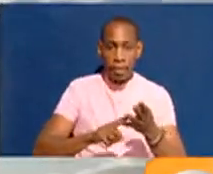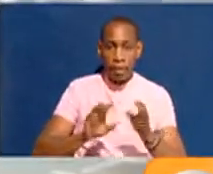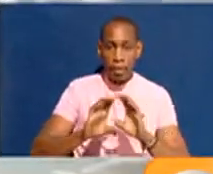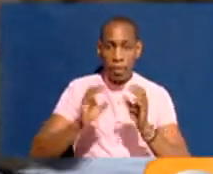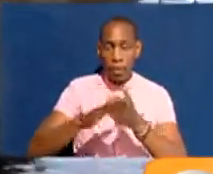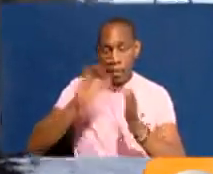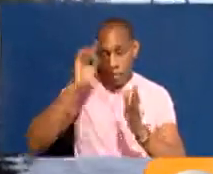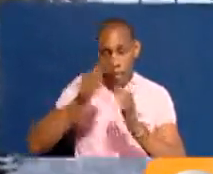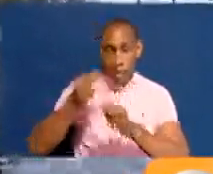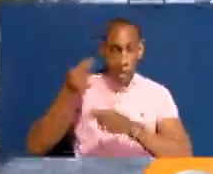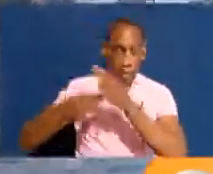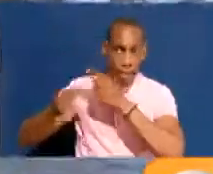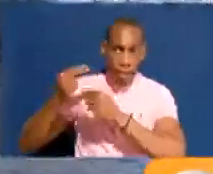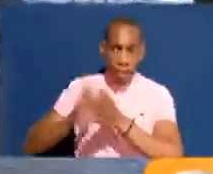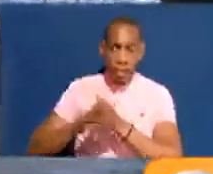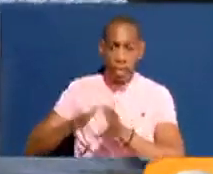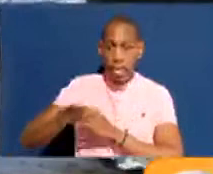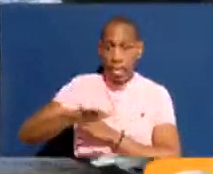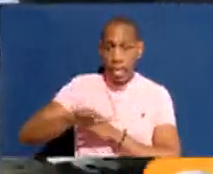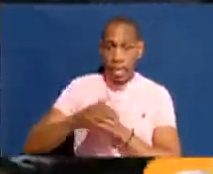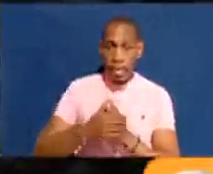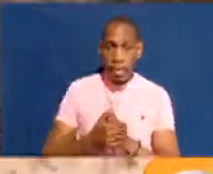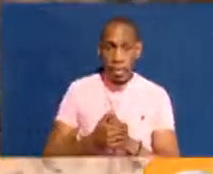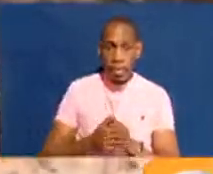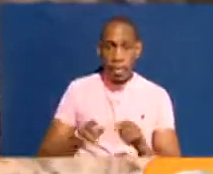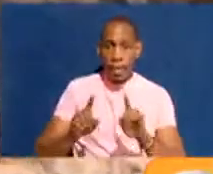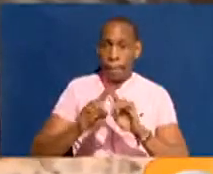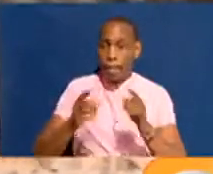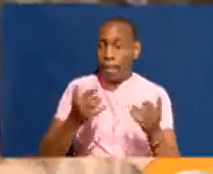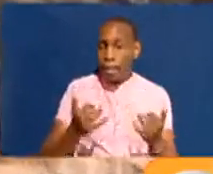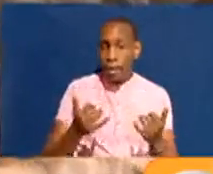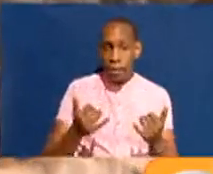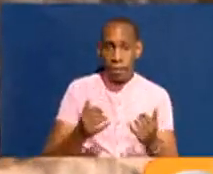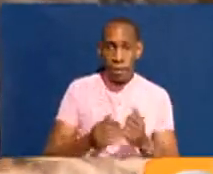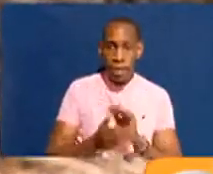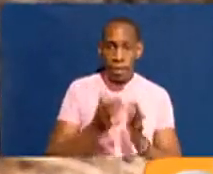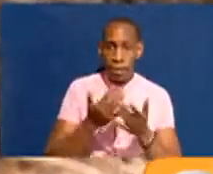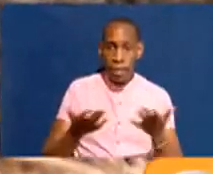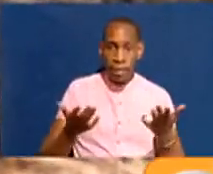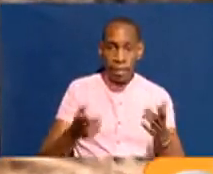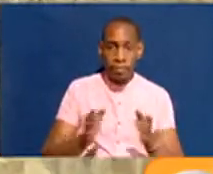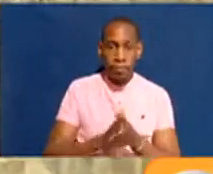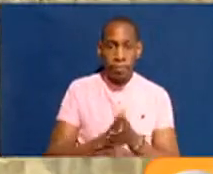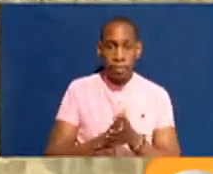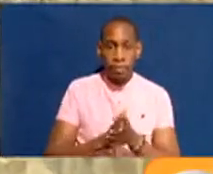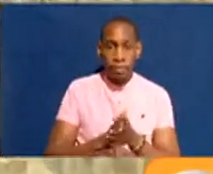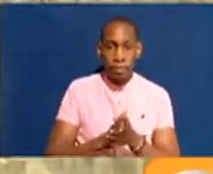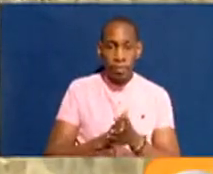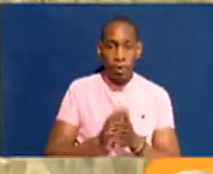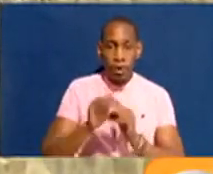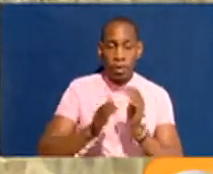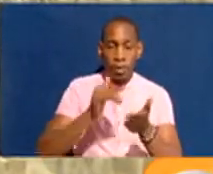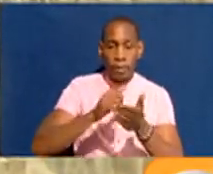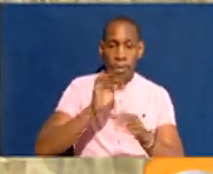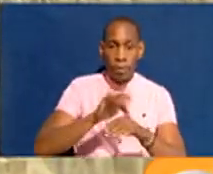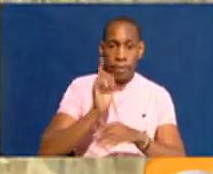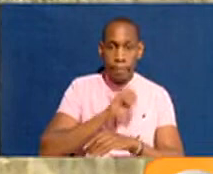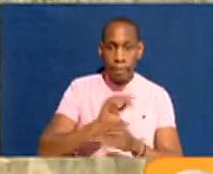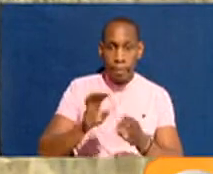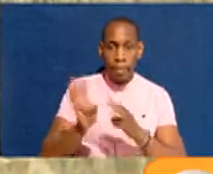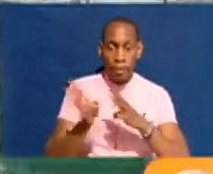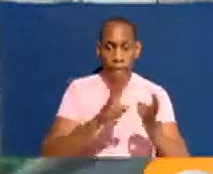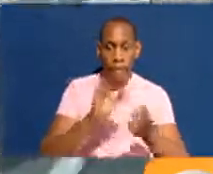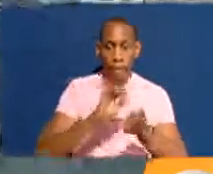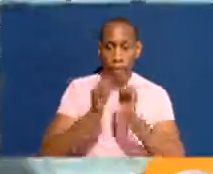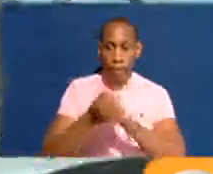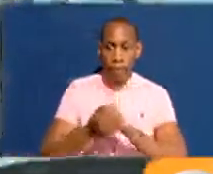world-renowned historical heritage sites, unfortunately, none of them has been spared of the effects of climate